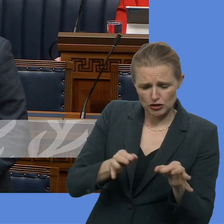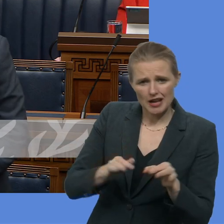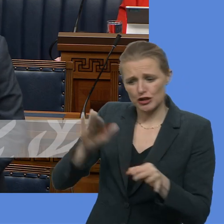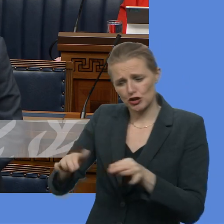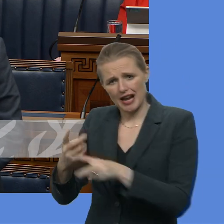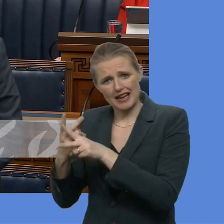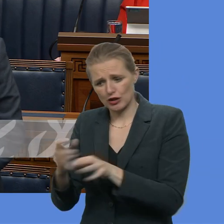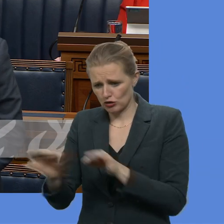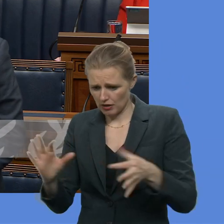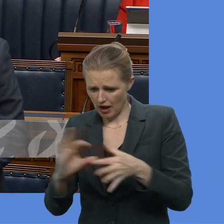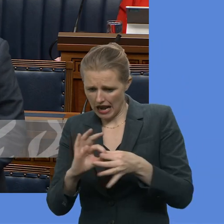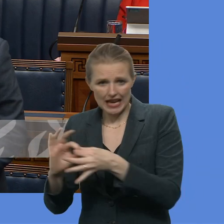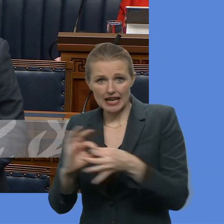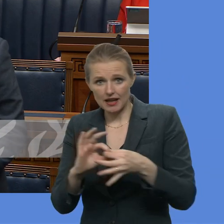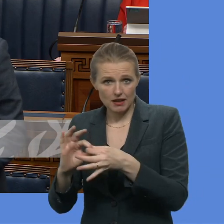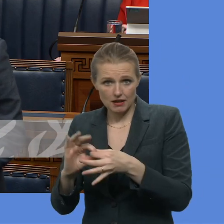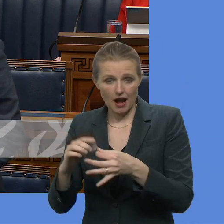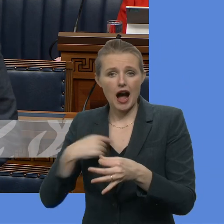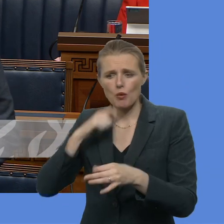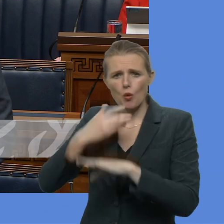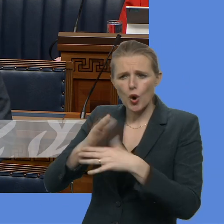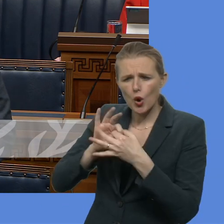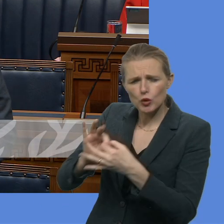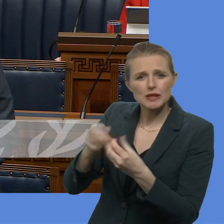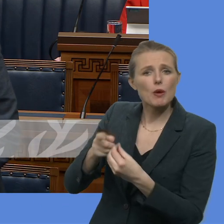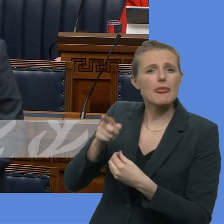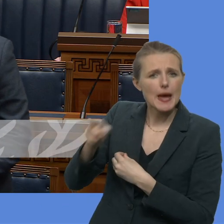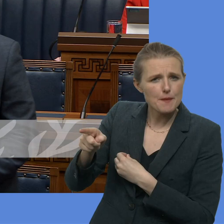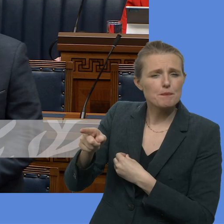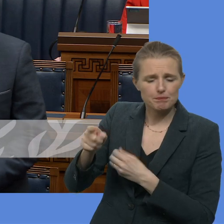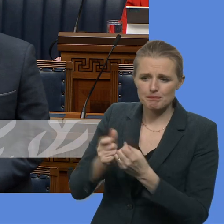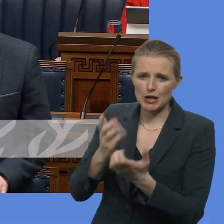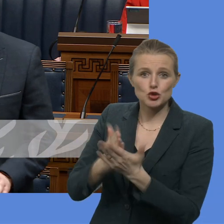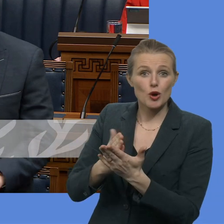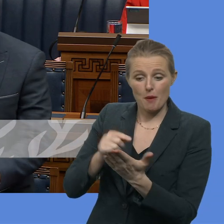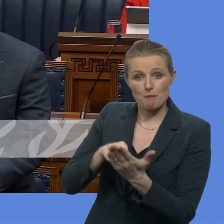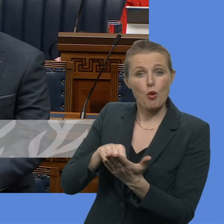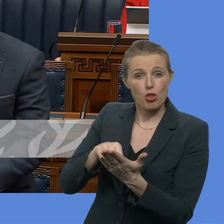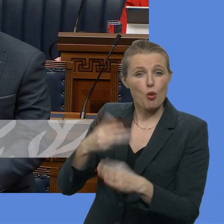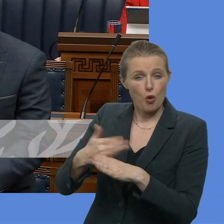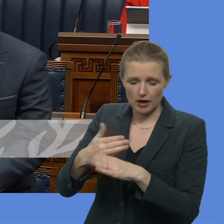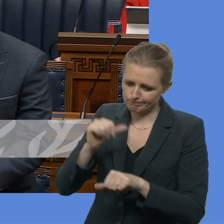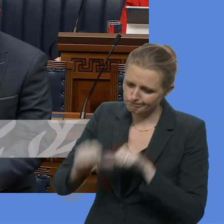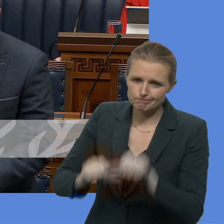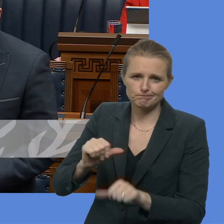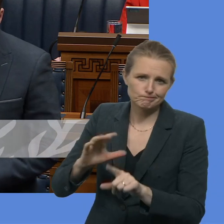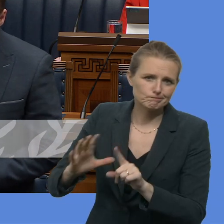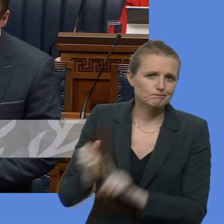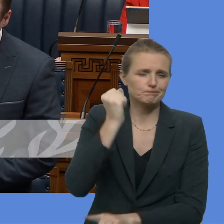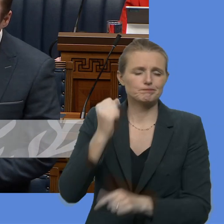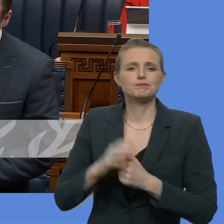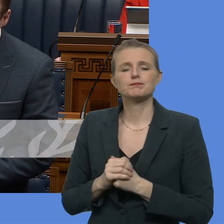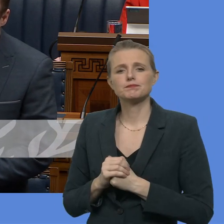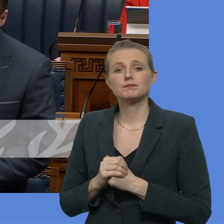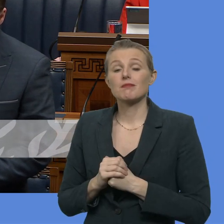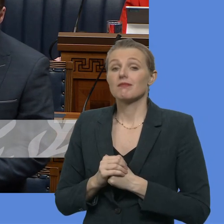strategy, and I will be working closely with him to progress both these important pieces of work. There are clear